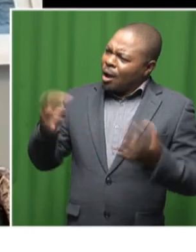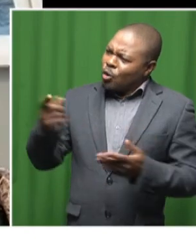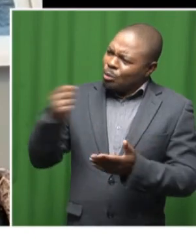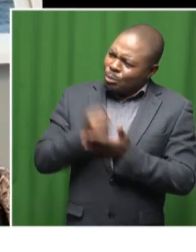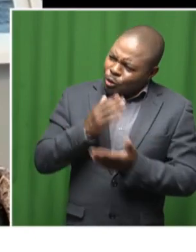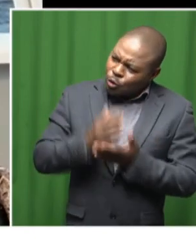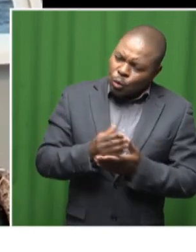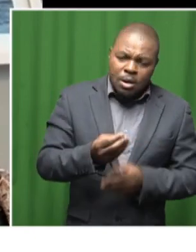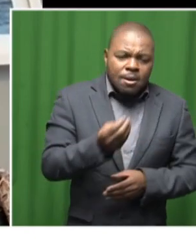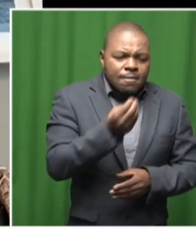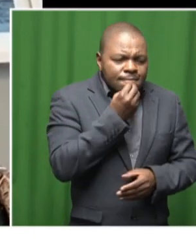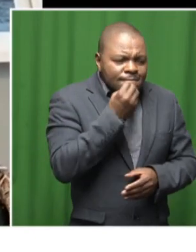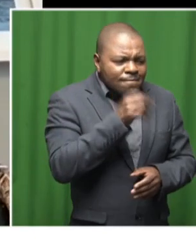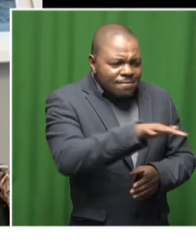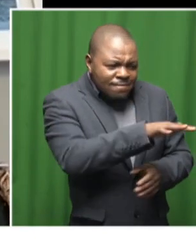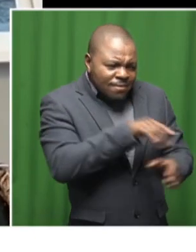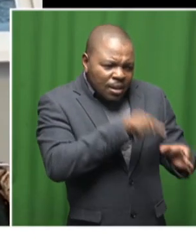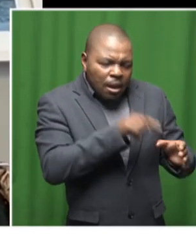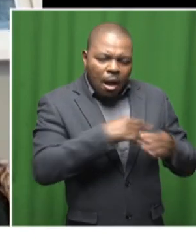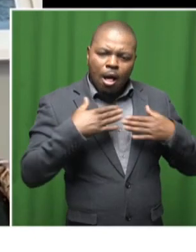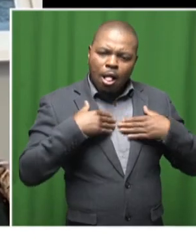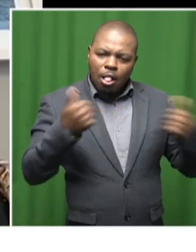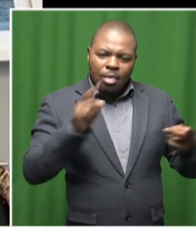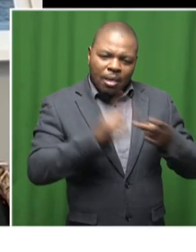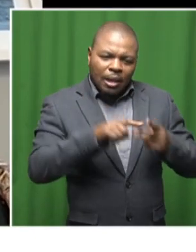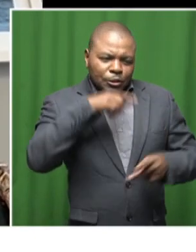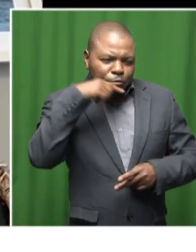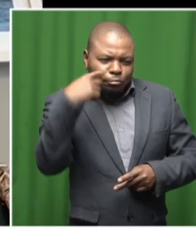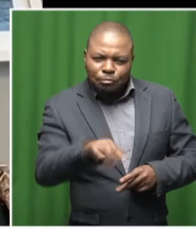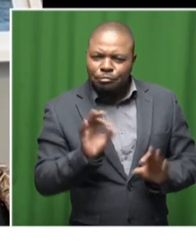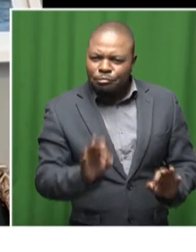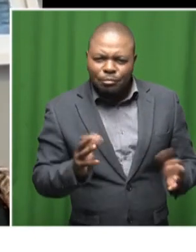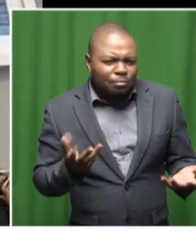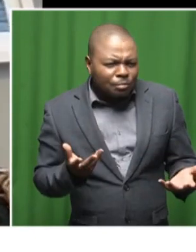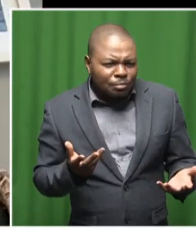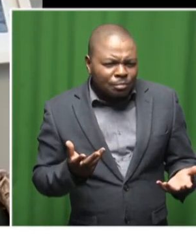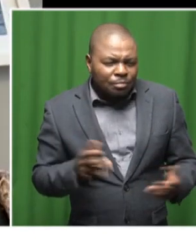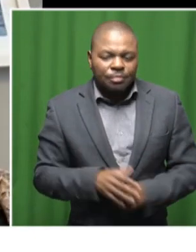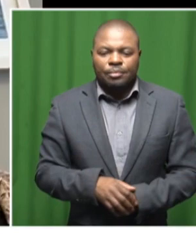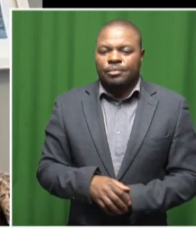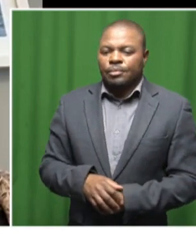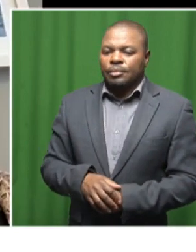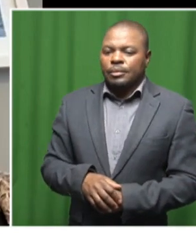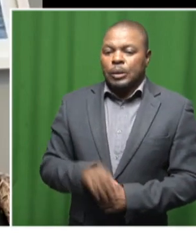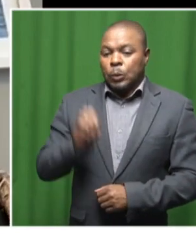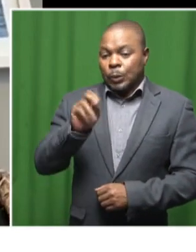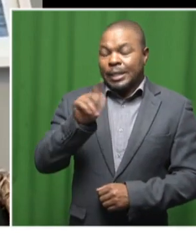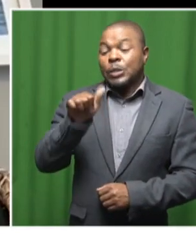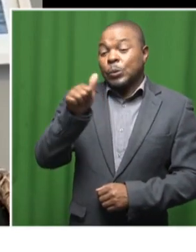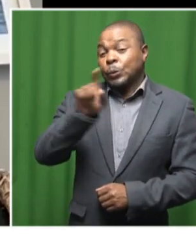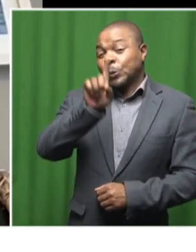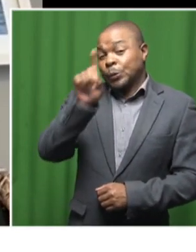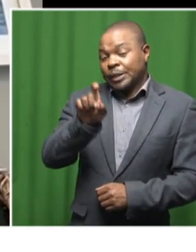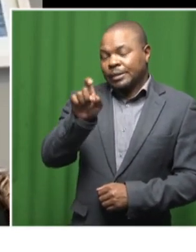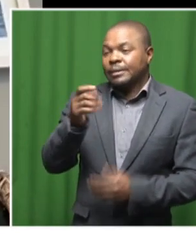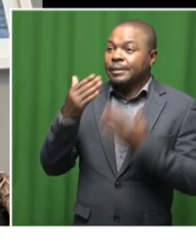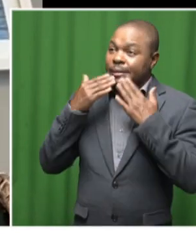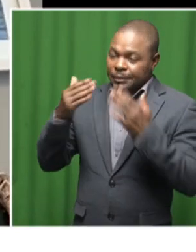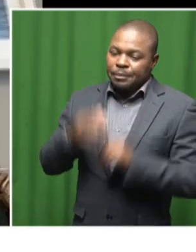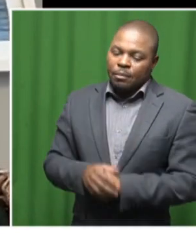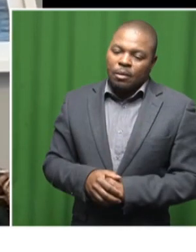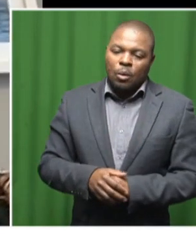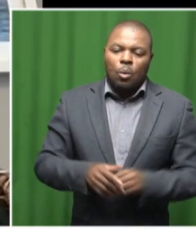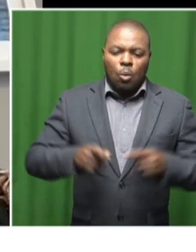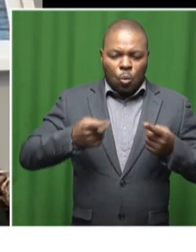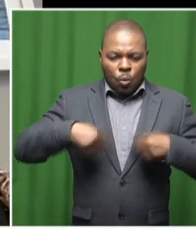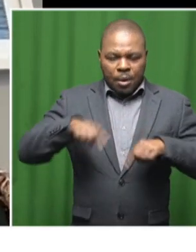that the meals are as healthy and tasty as possible? Okay, so that's a good question. Thanks for that. So what